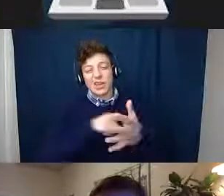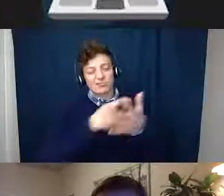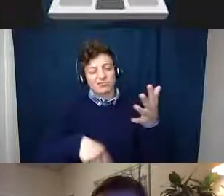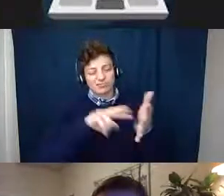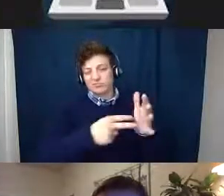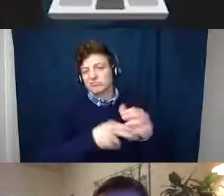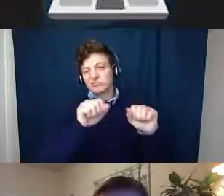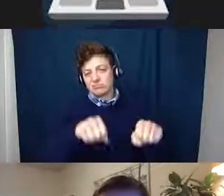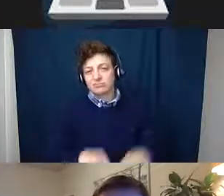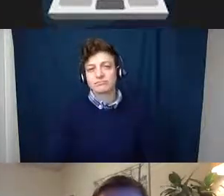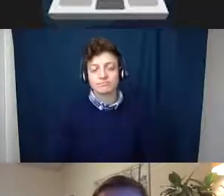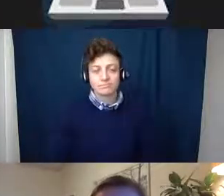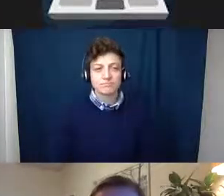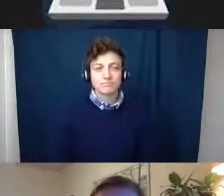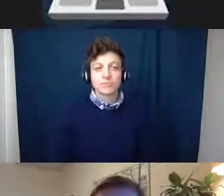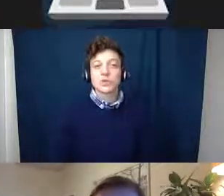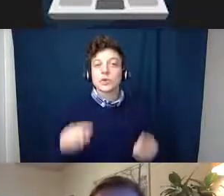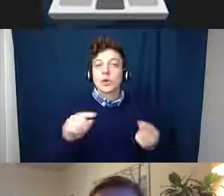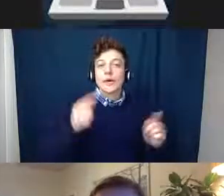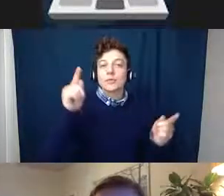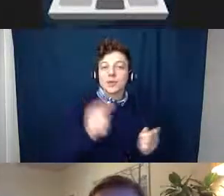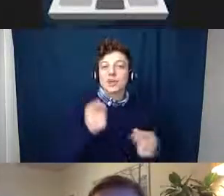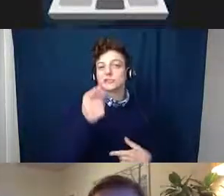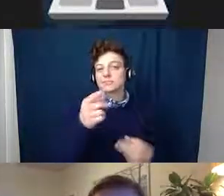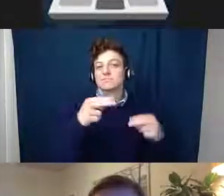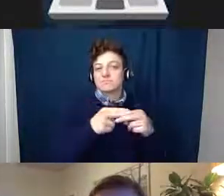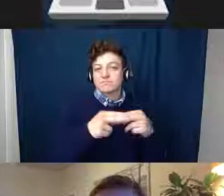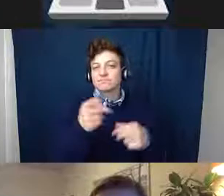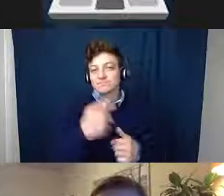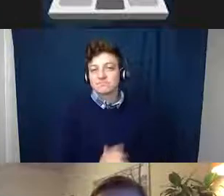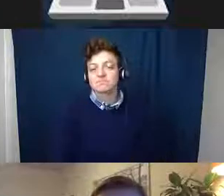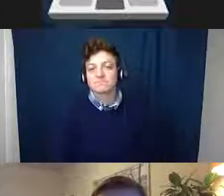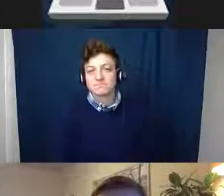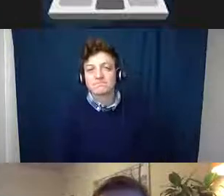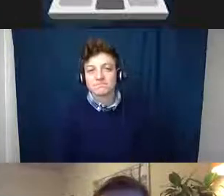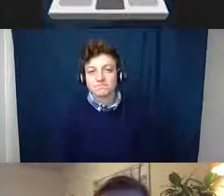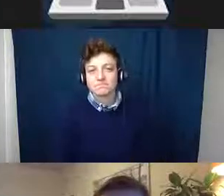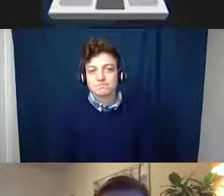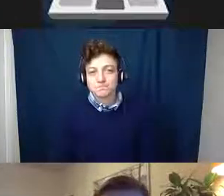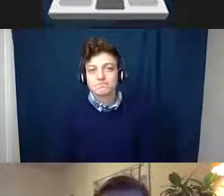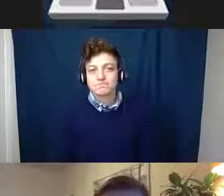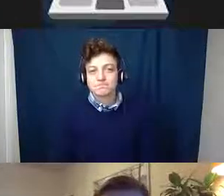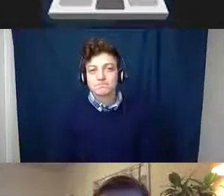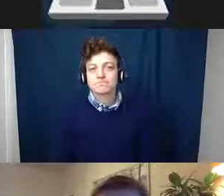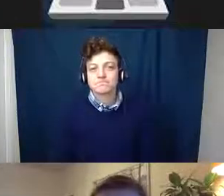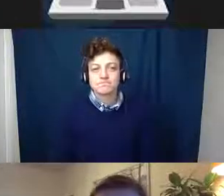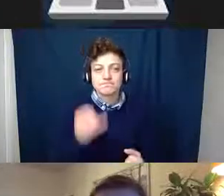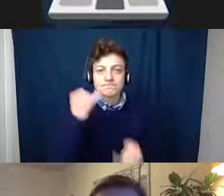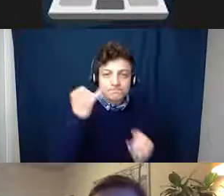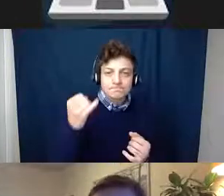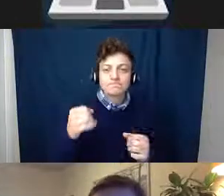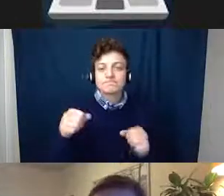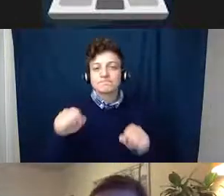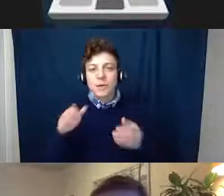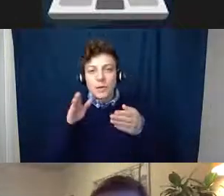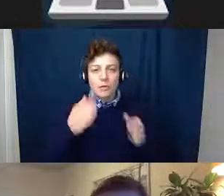And so harm reduction is really a set of practical strategies and ideas aimed at reducing the negative consequences associated